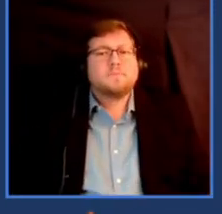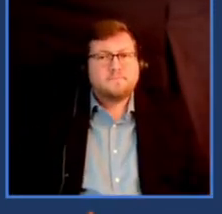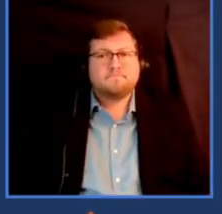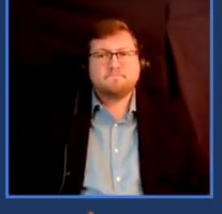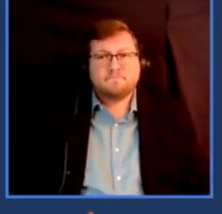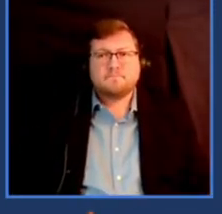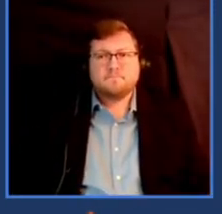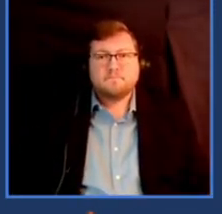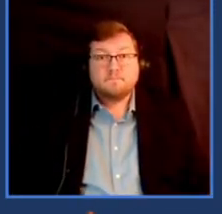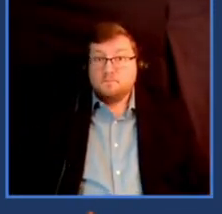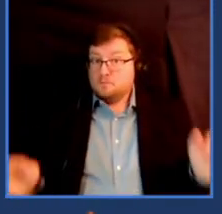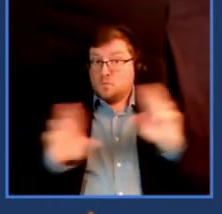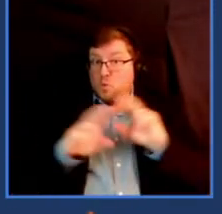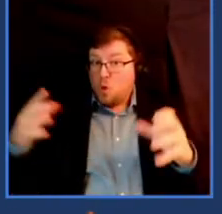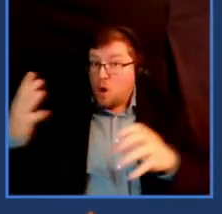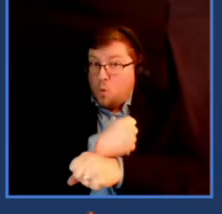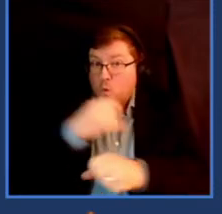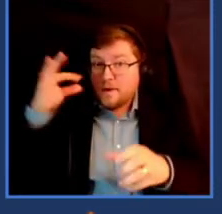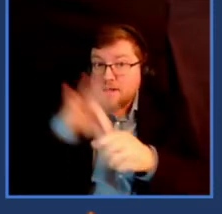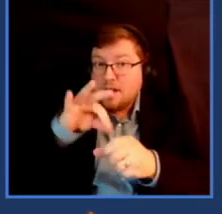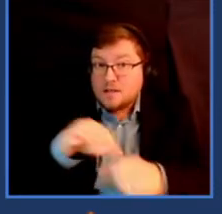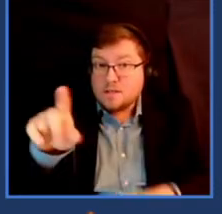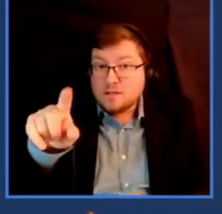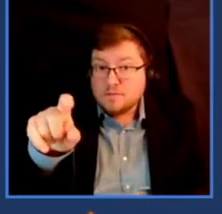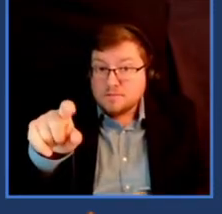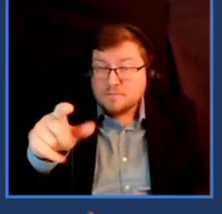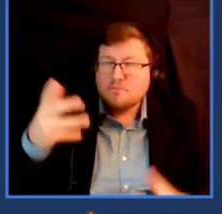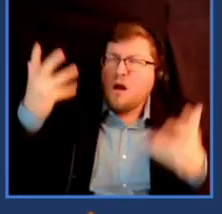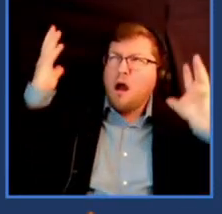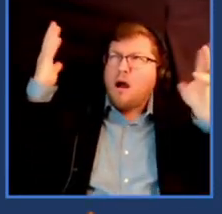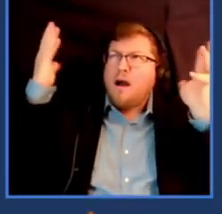Are you ready to win this election?